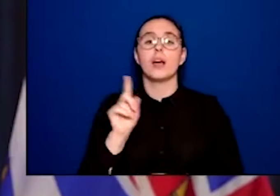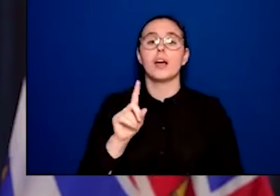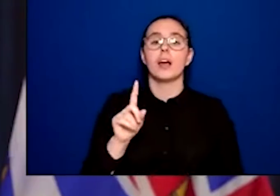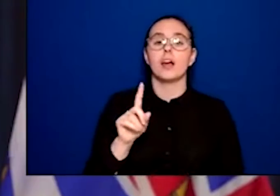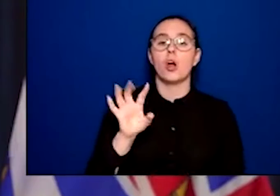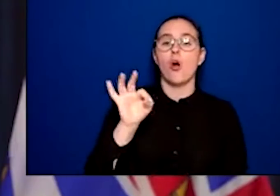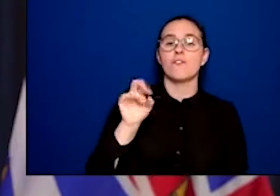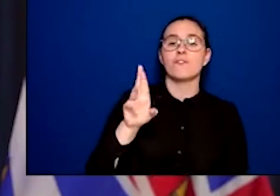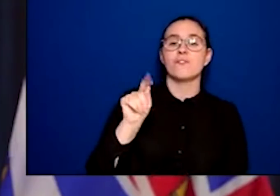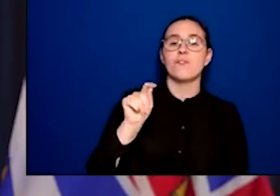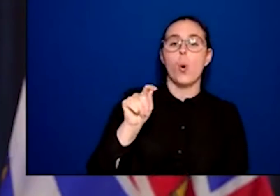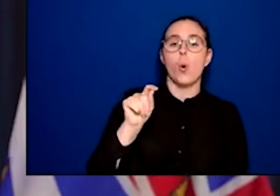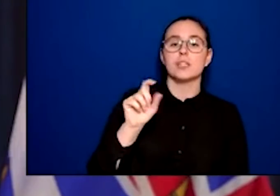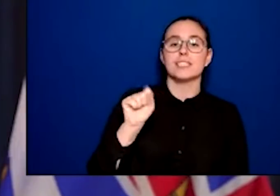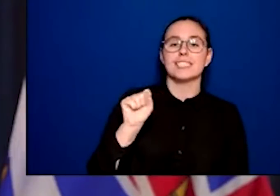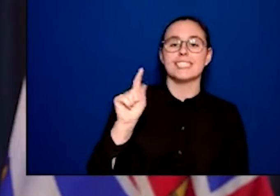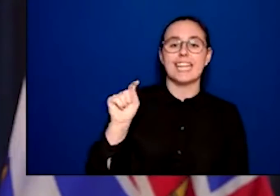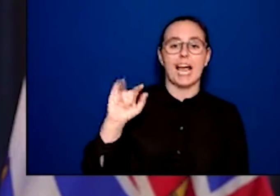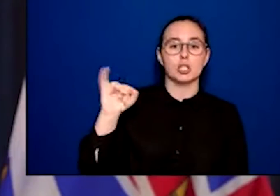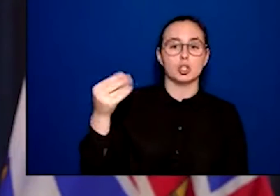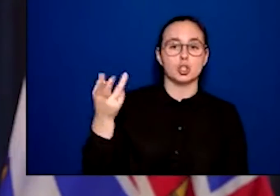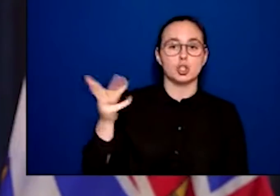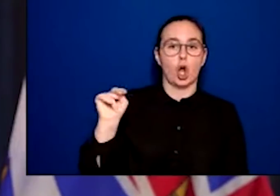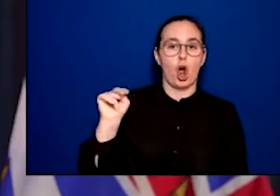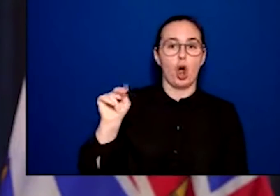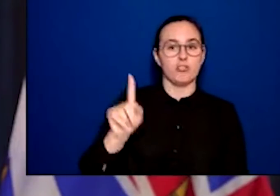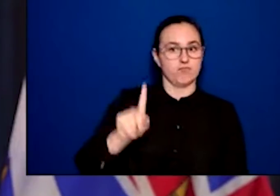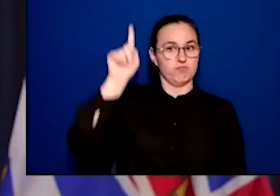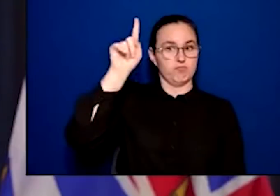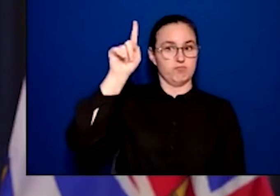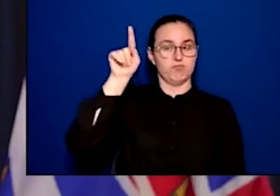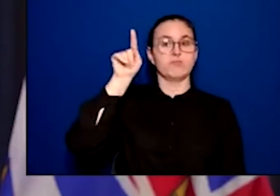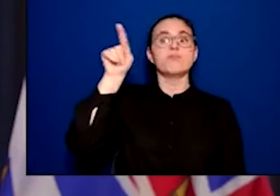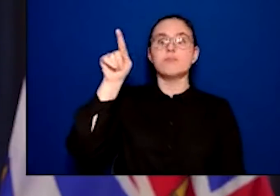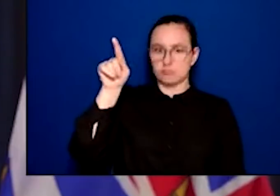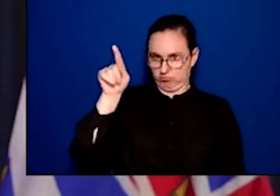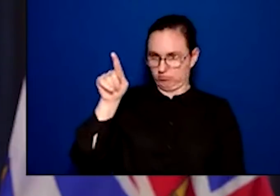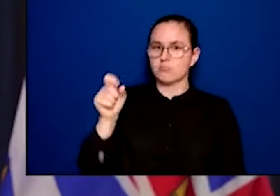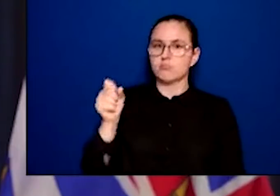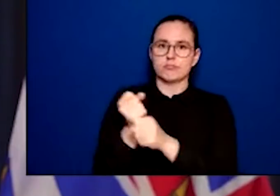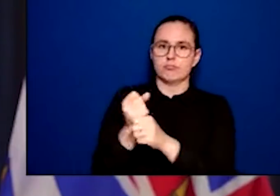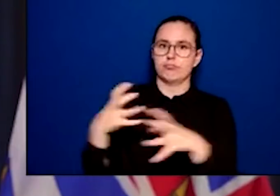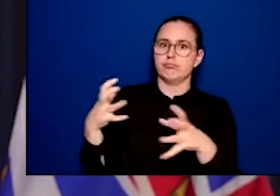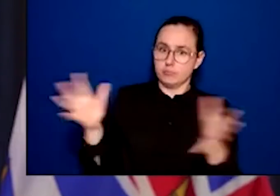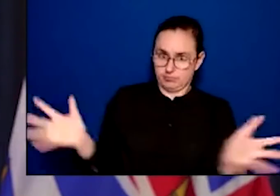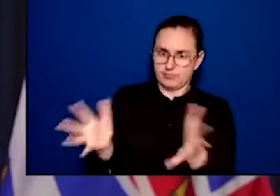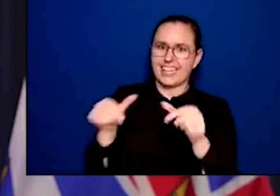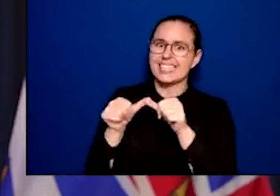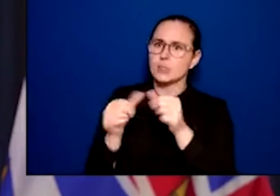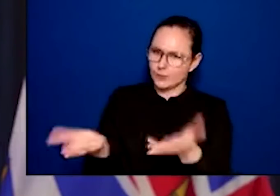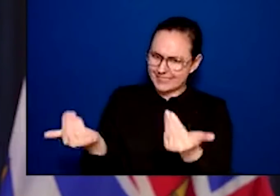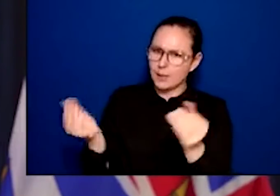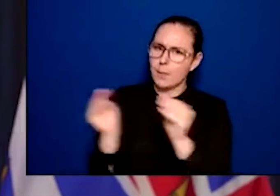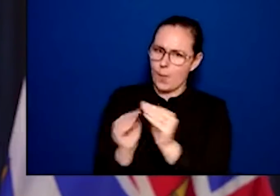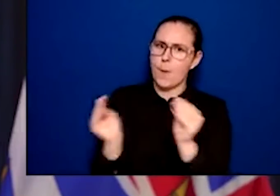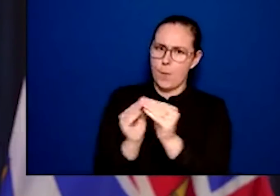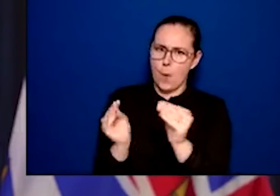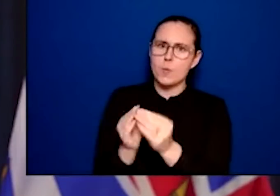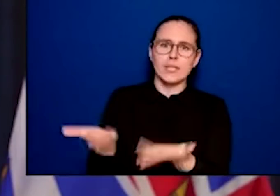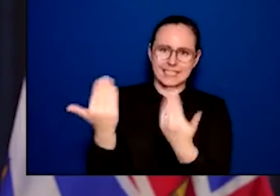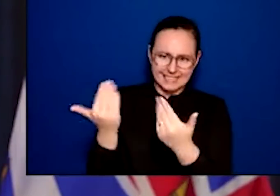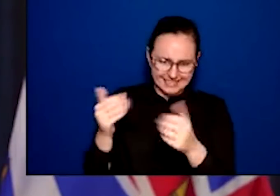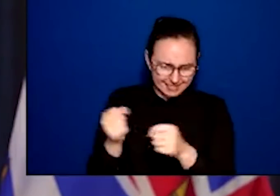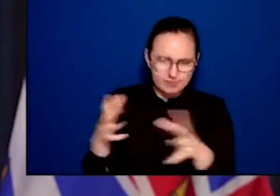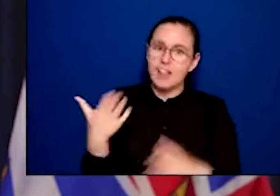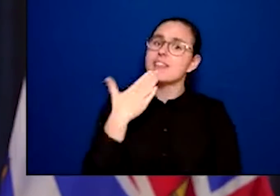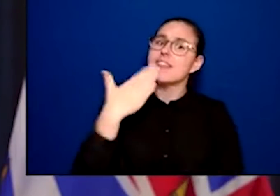rate. And I applaud those efforts, and obviously at 72% we want them to continue. But those have been significant efforts. We are making